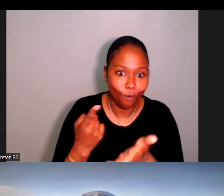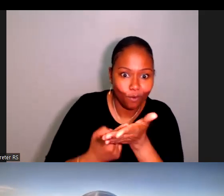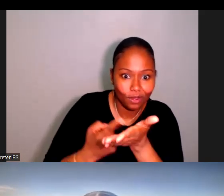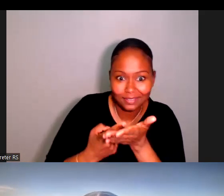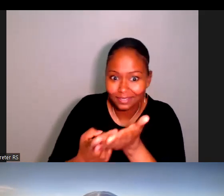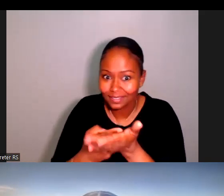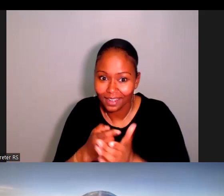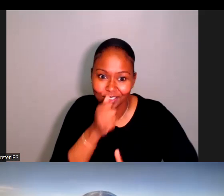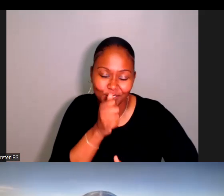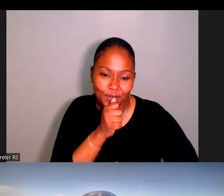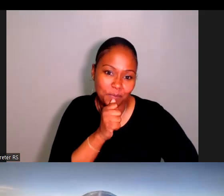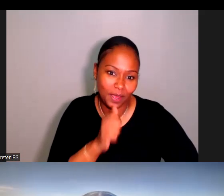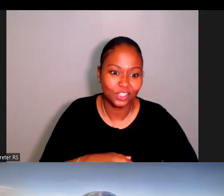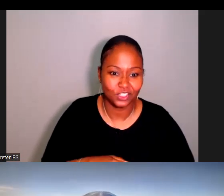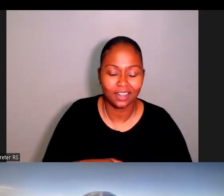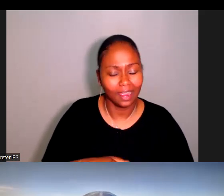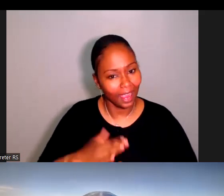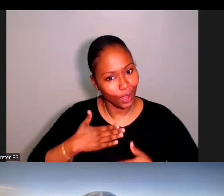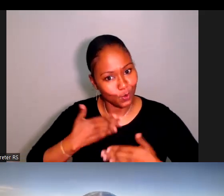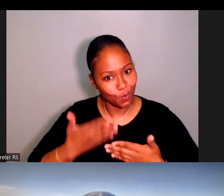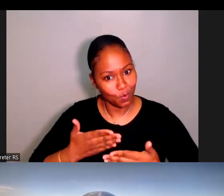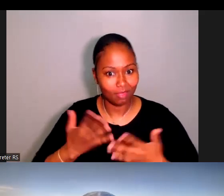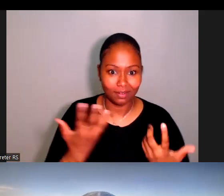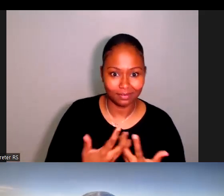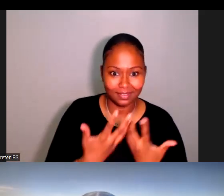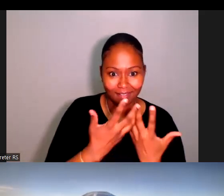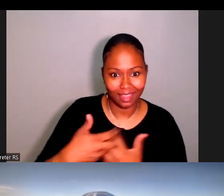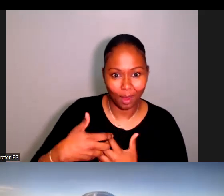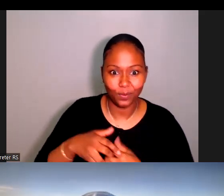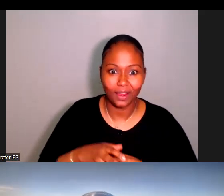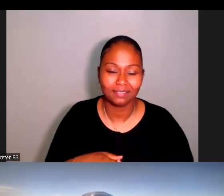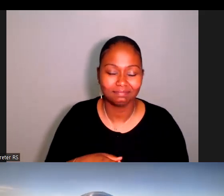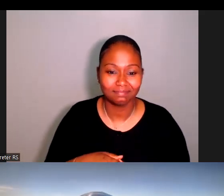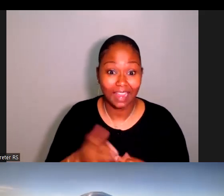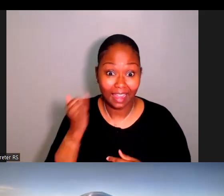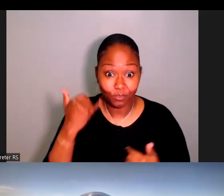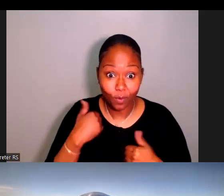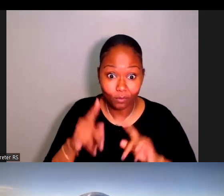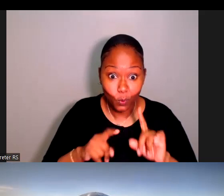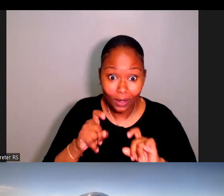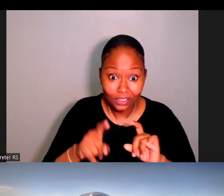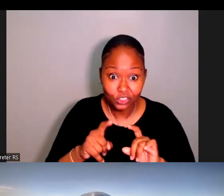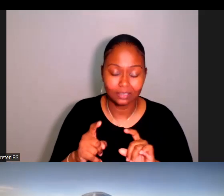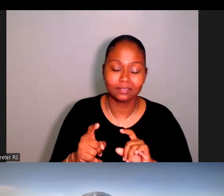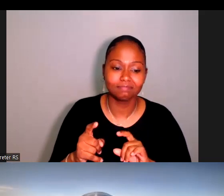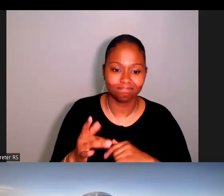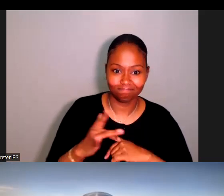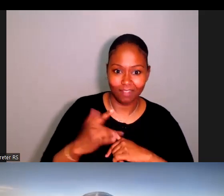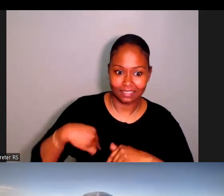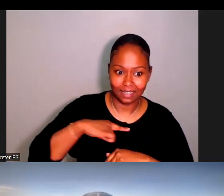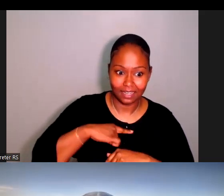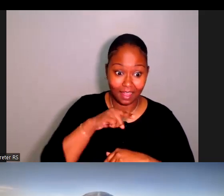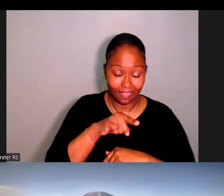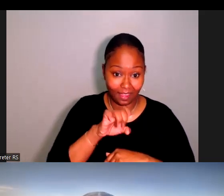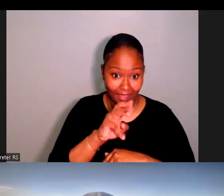patience and your willingness to collaborate. If you have questions, please reach out to us at the email listed